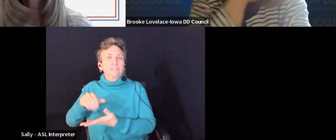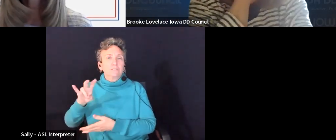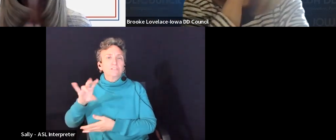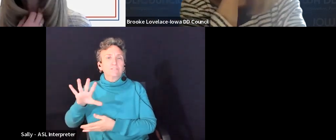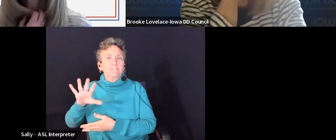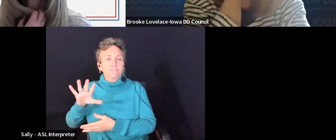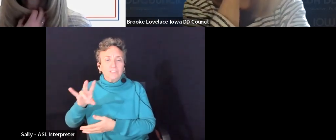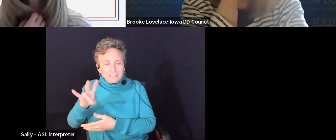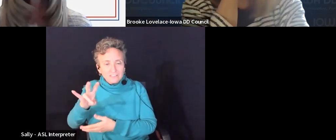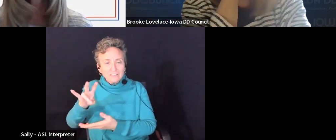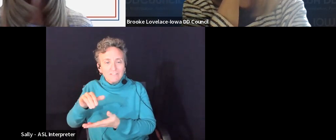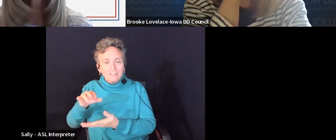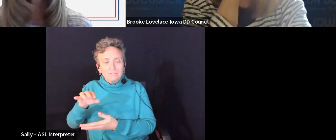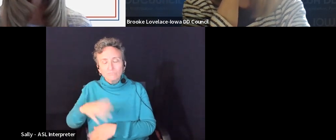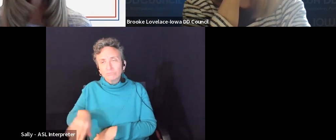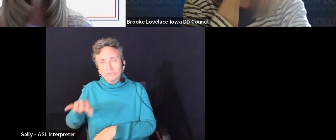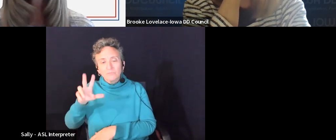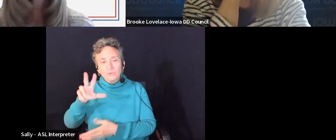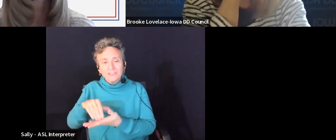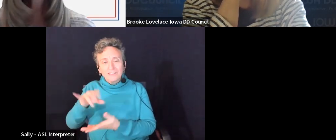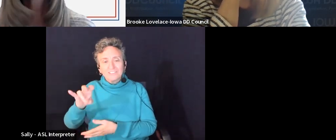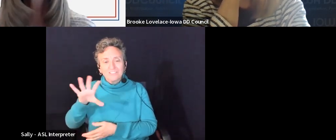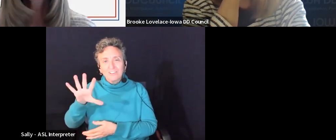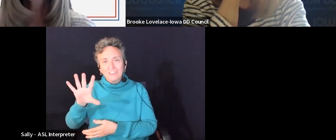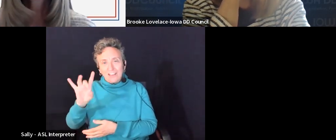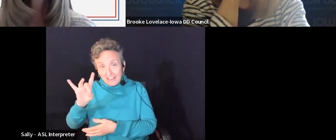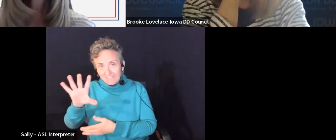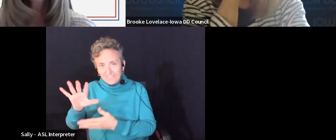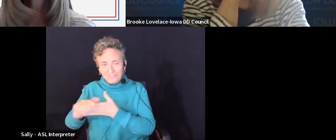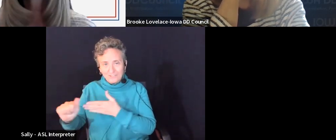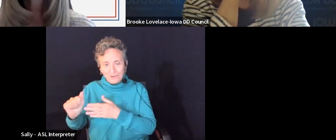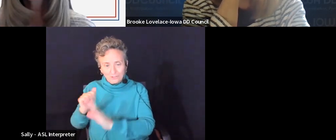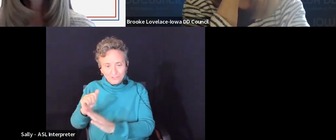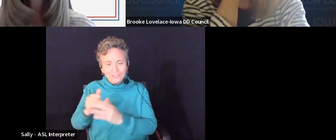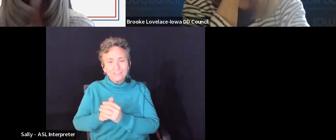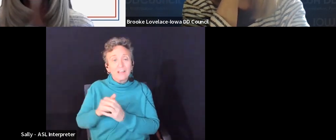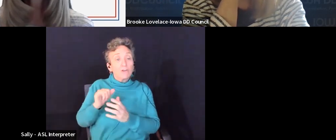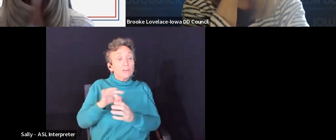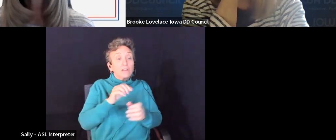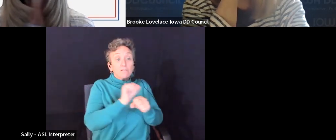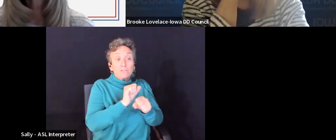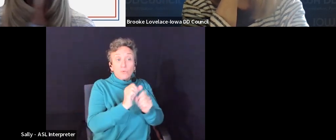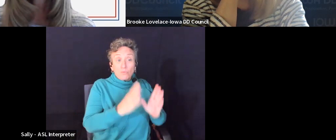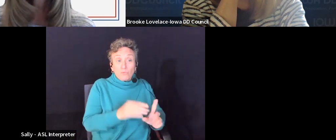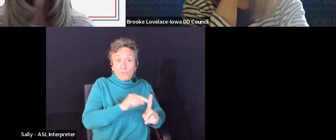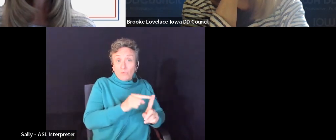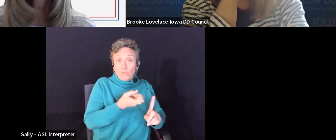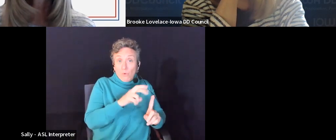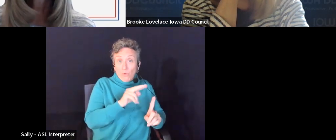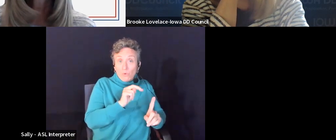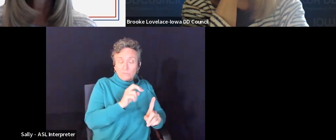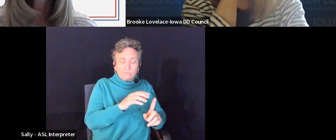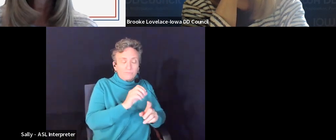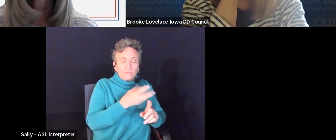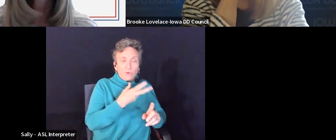is the $17,000. And remember, if the account owner is working due to able to work, they can put more money into the